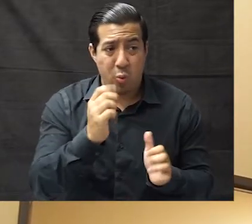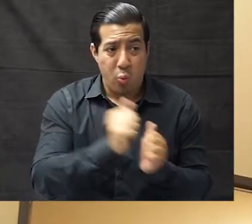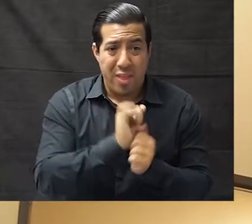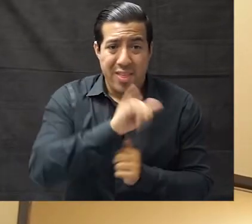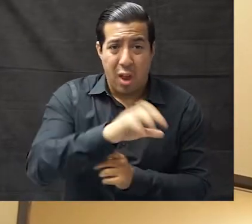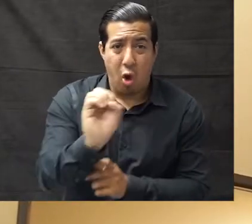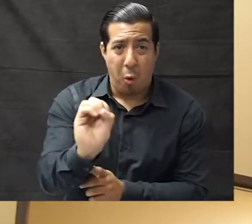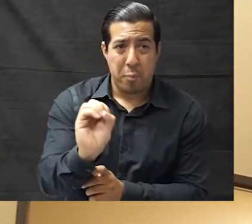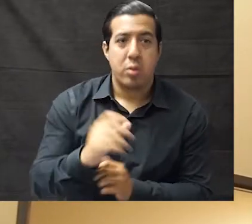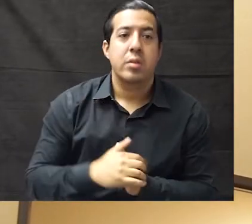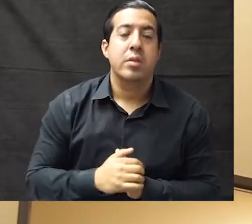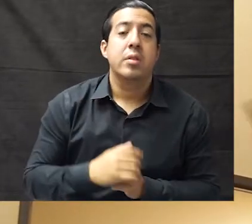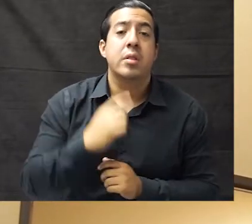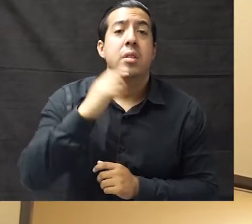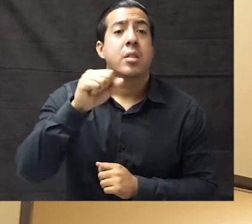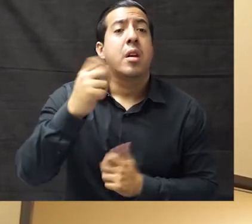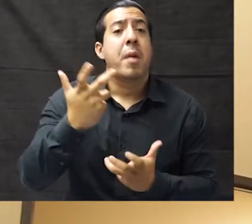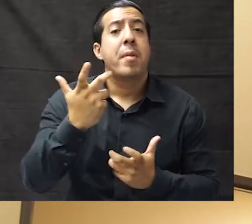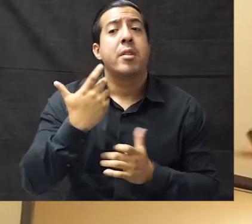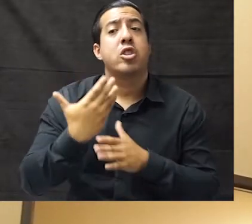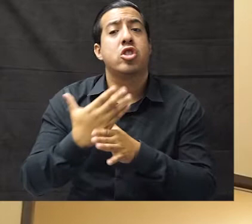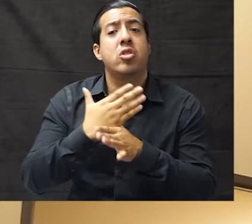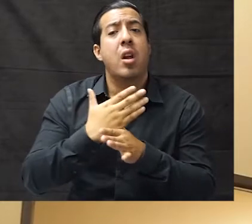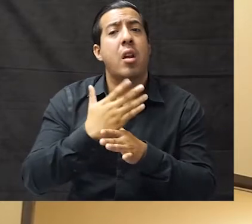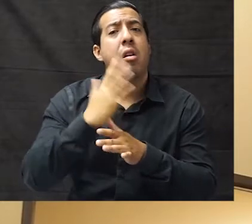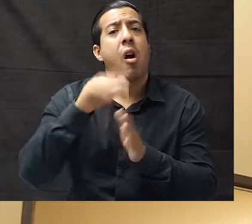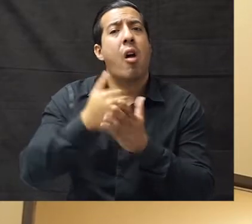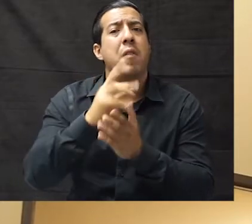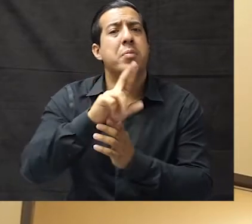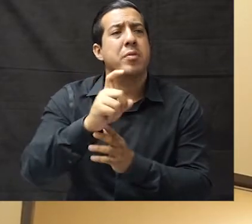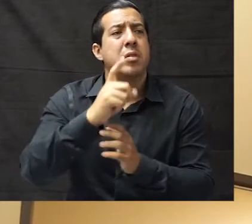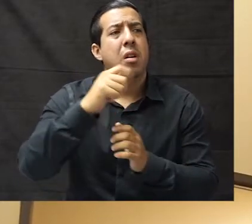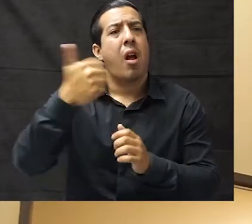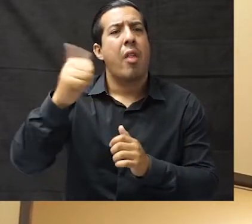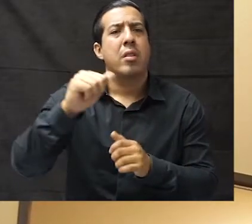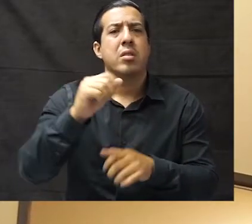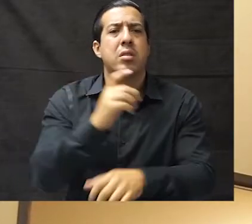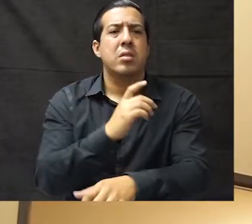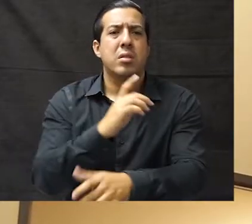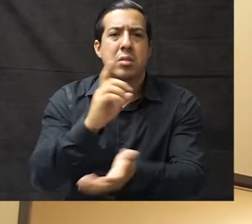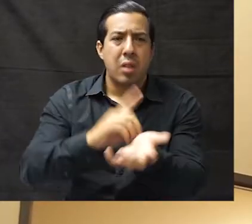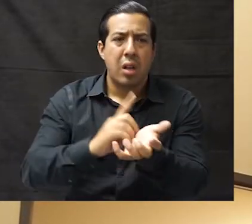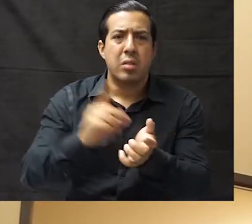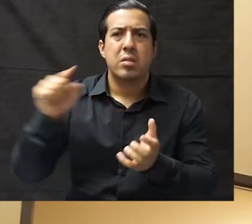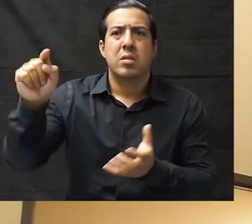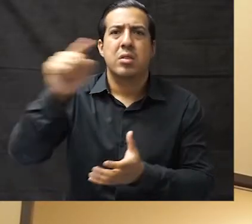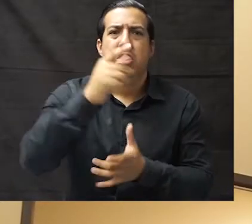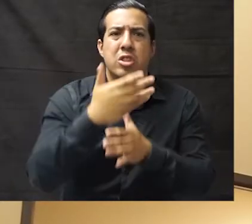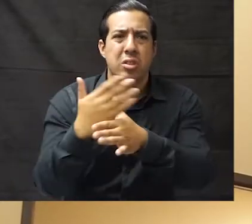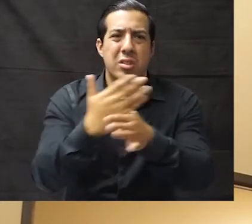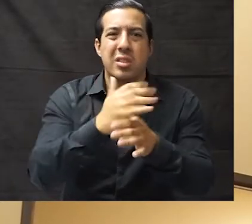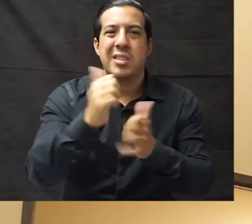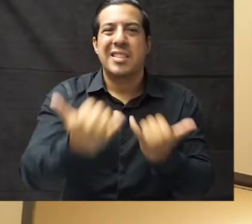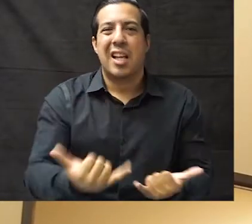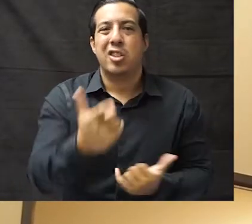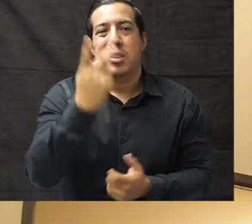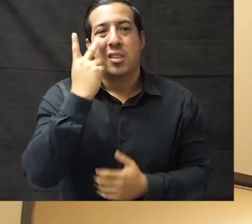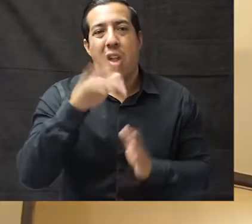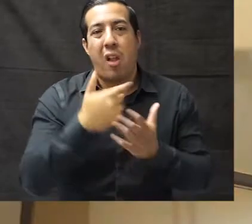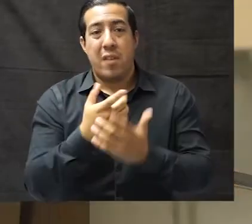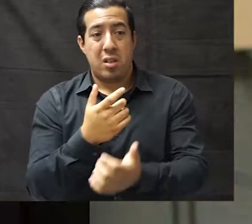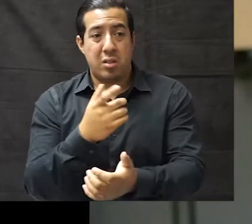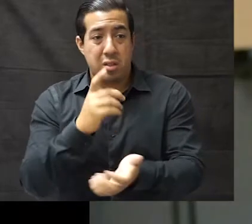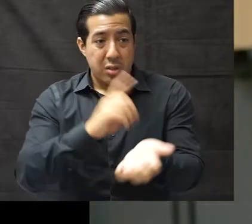shopping, moving from doc to doc to doc, and getting multiple prescriptions for opioid drugs. So there's efforts like that. There were a couple other hands.